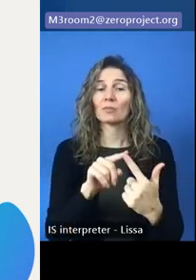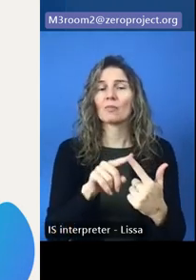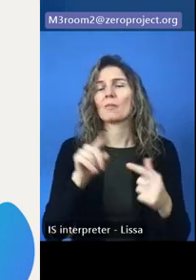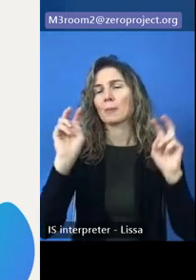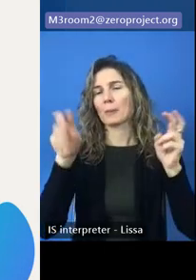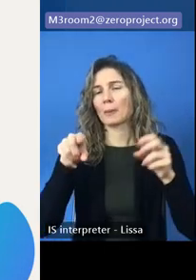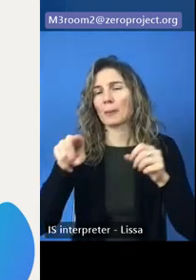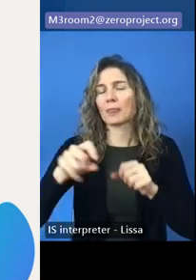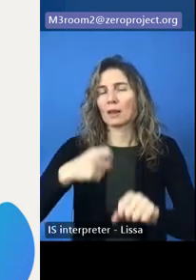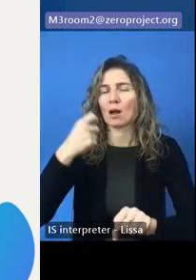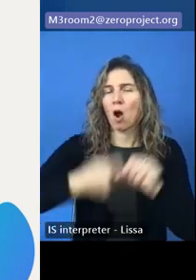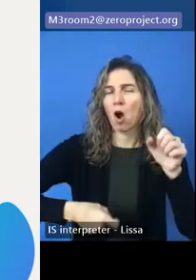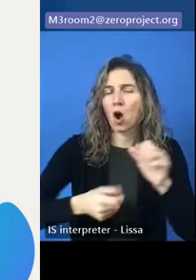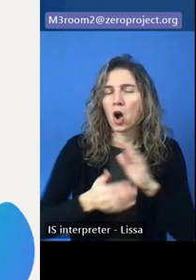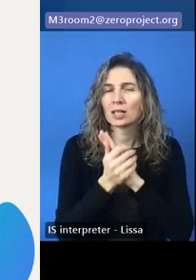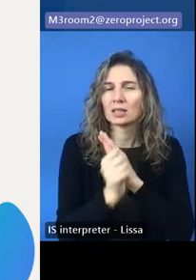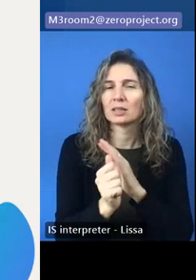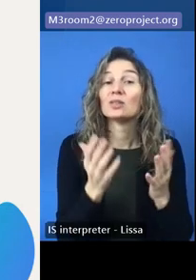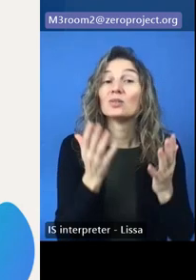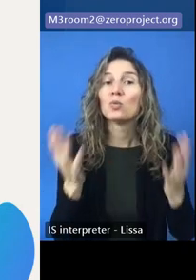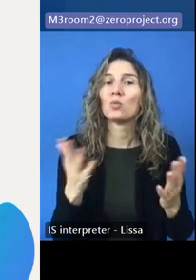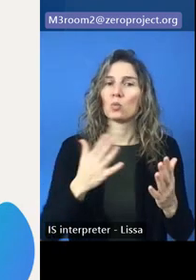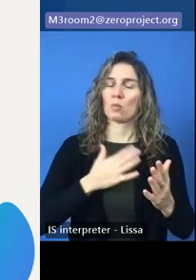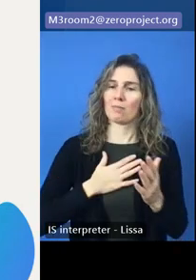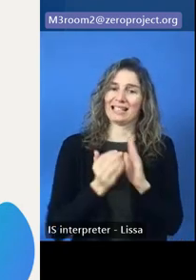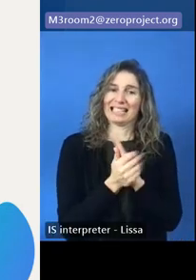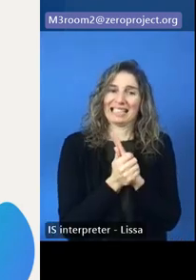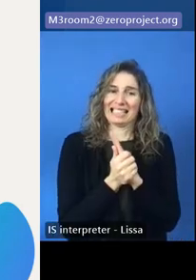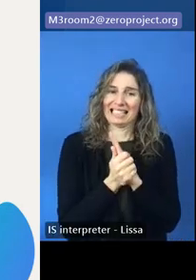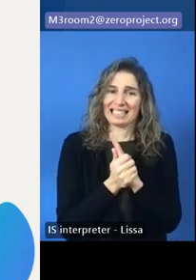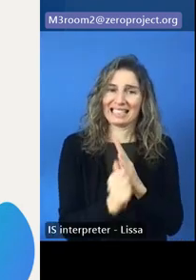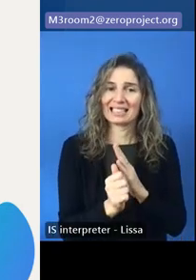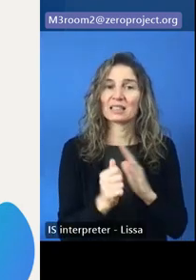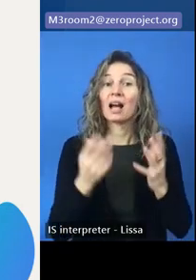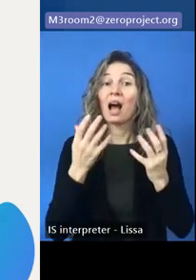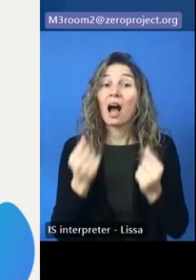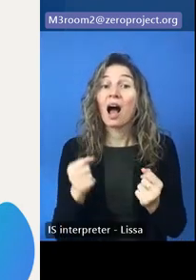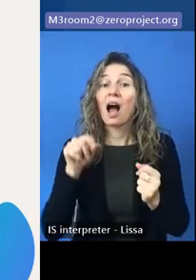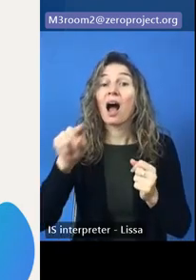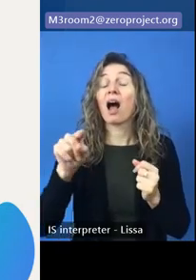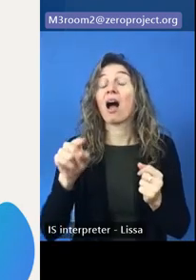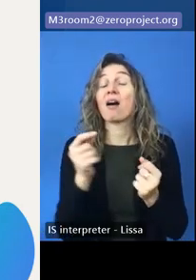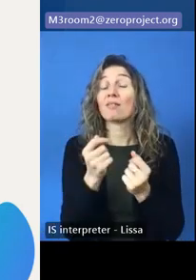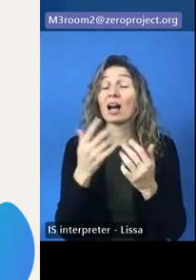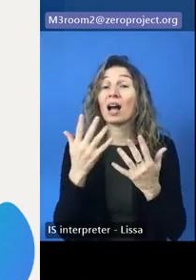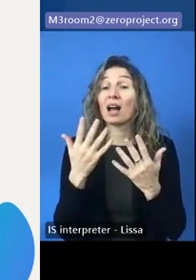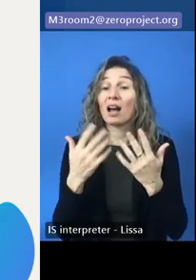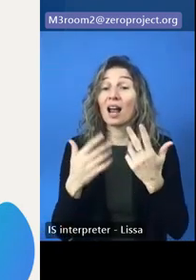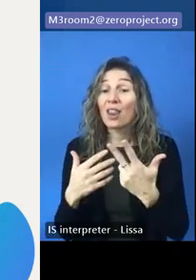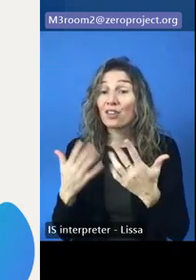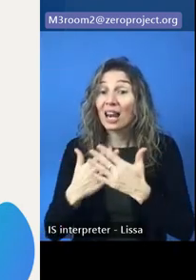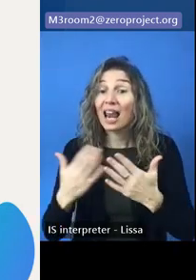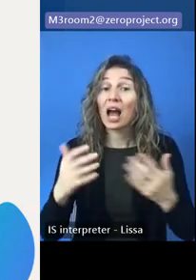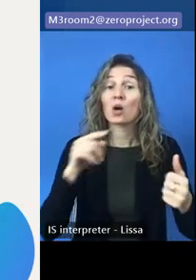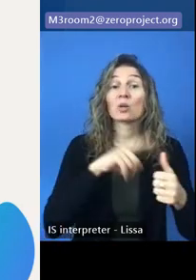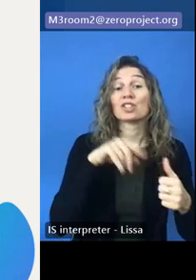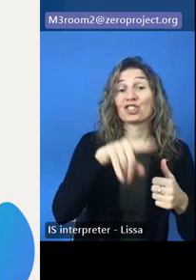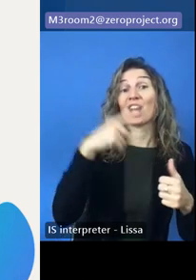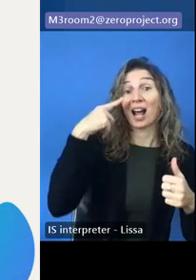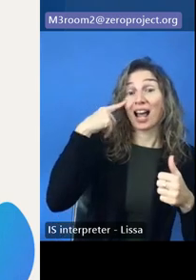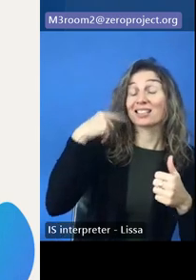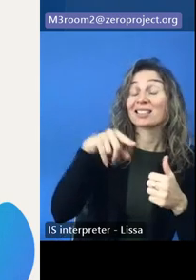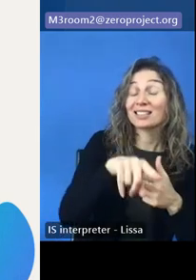created several, like more than 15 online courses on Russian language, Kazakh language, and sign language. And these courses are